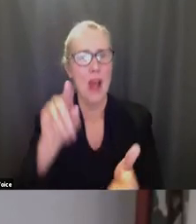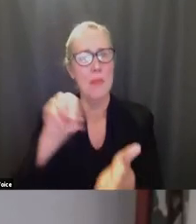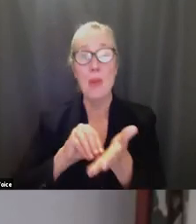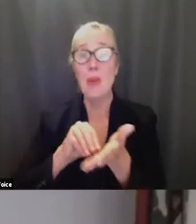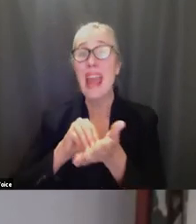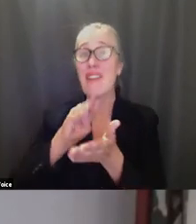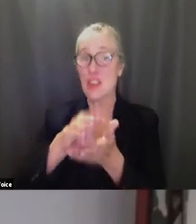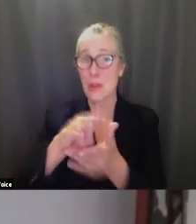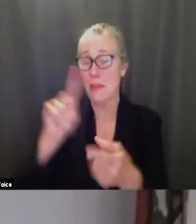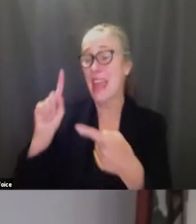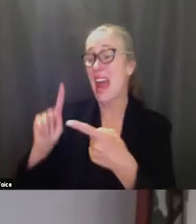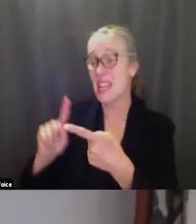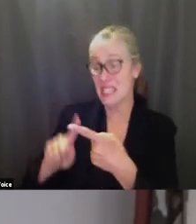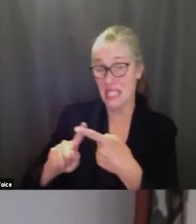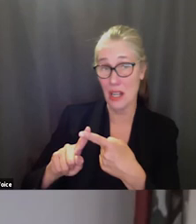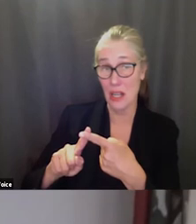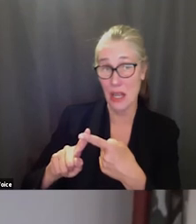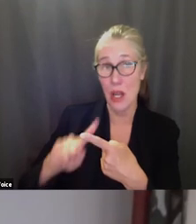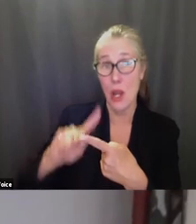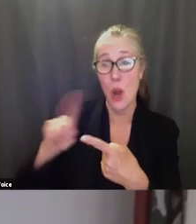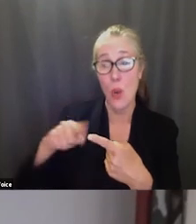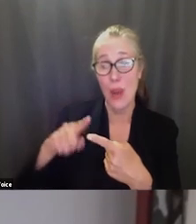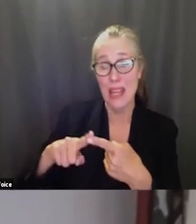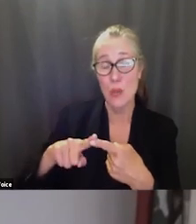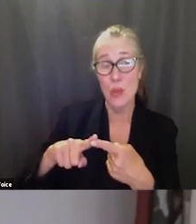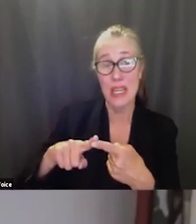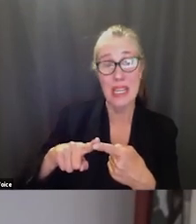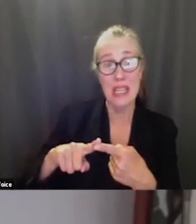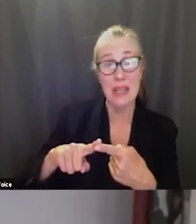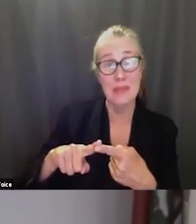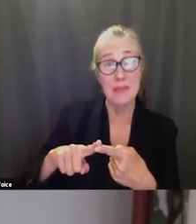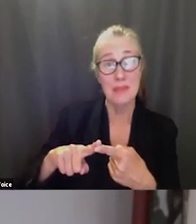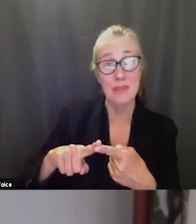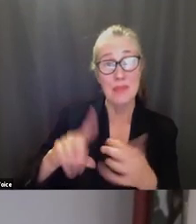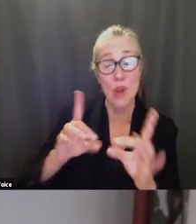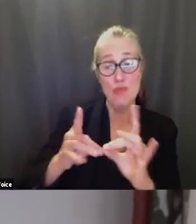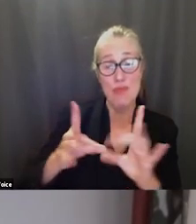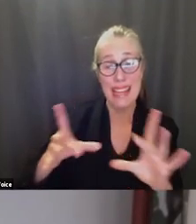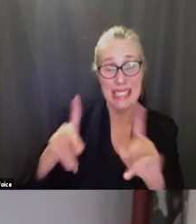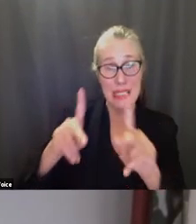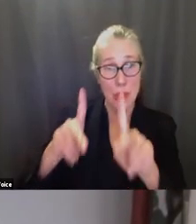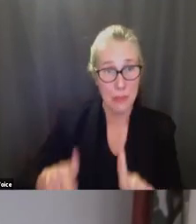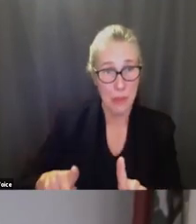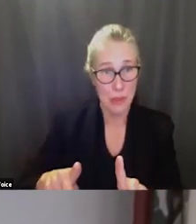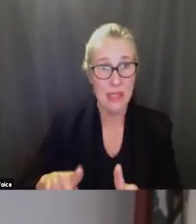the point that we release that so it's not exactly that amount i'd like to keep that open if possible